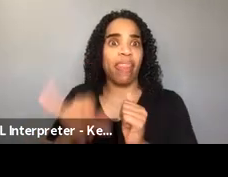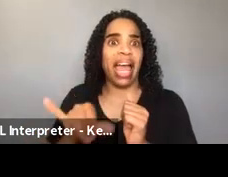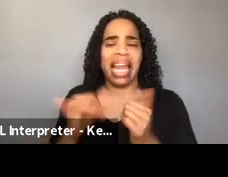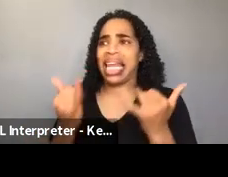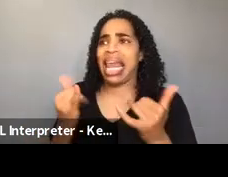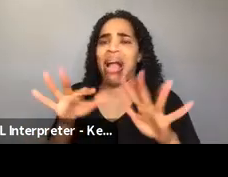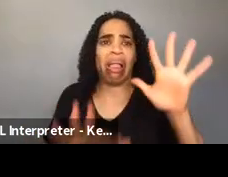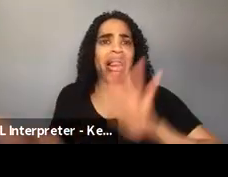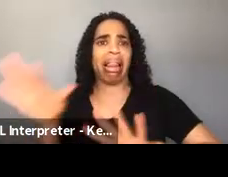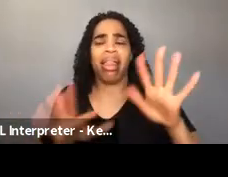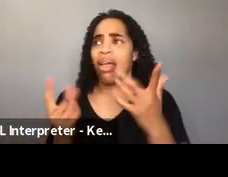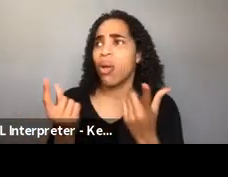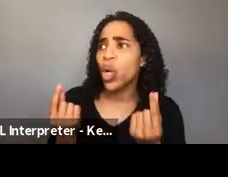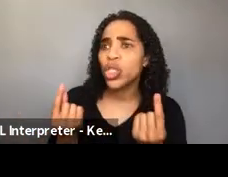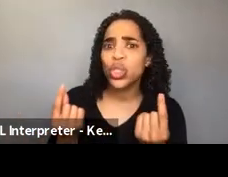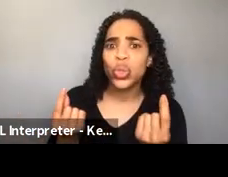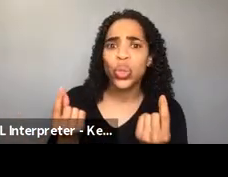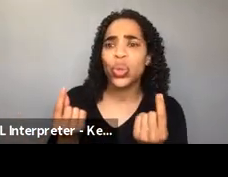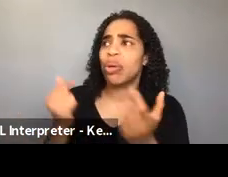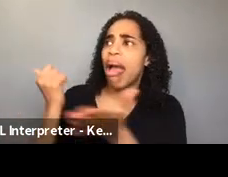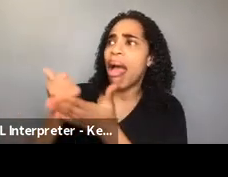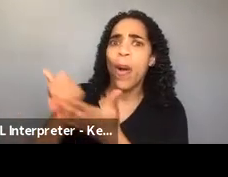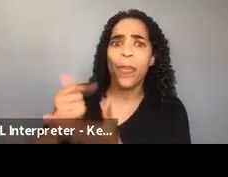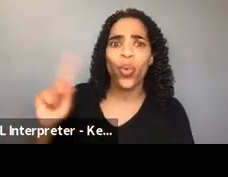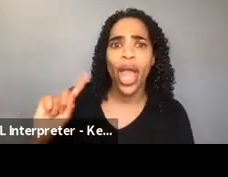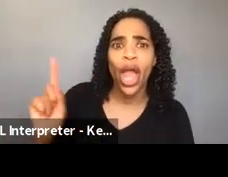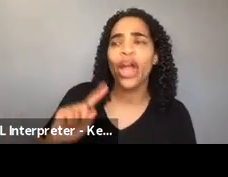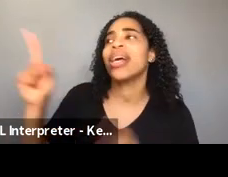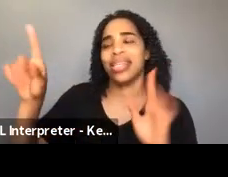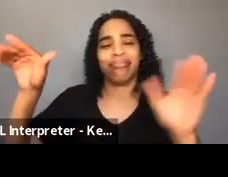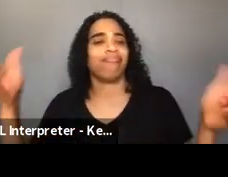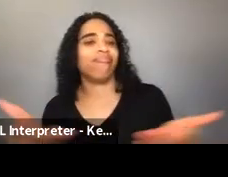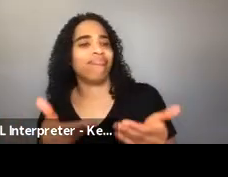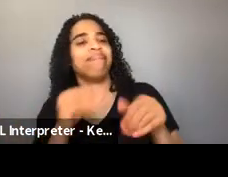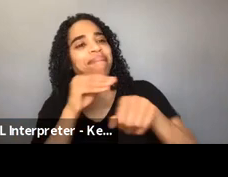at a loss of where to turn for help.